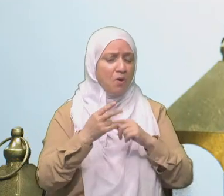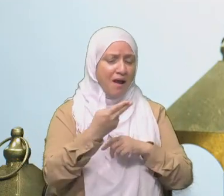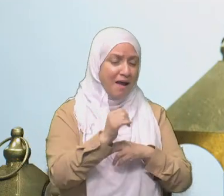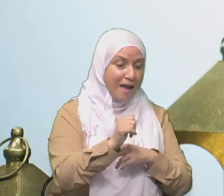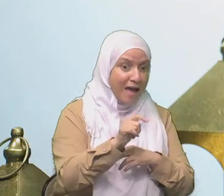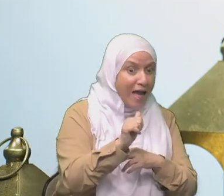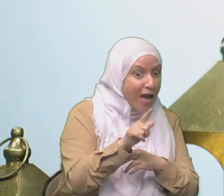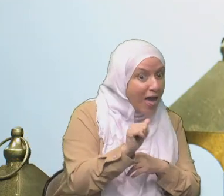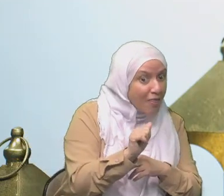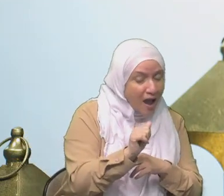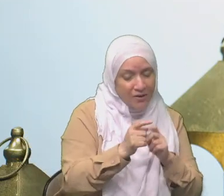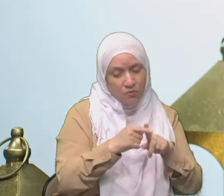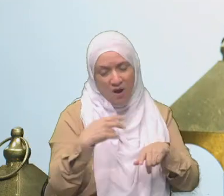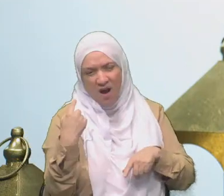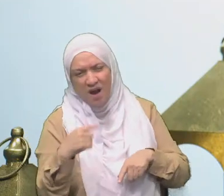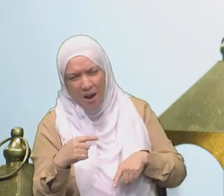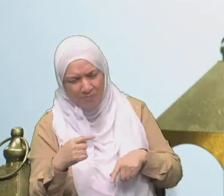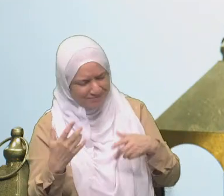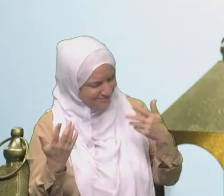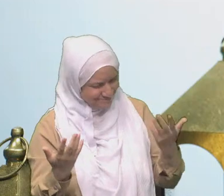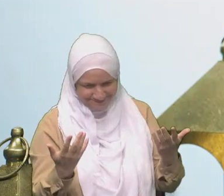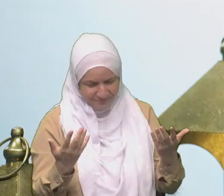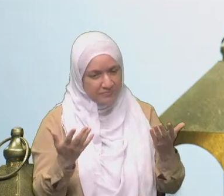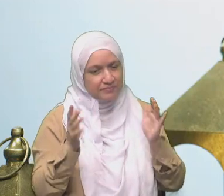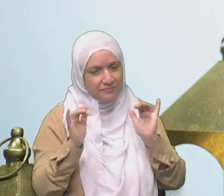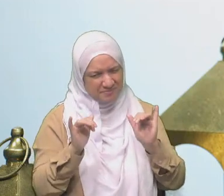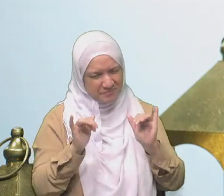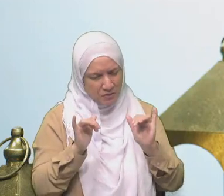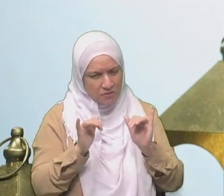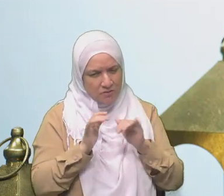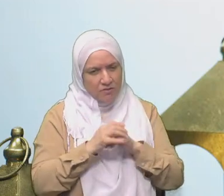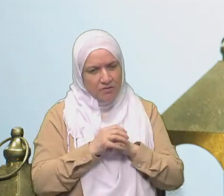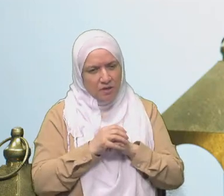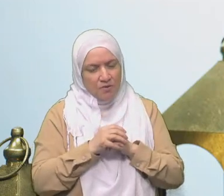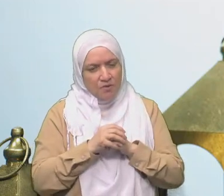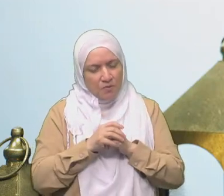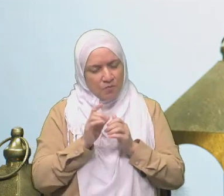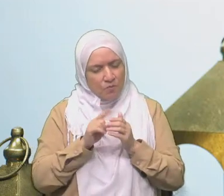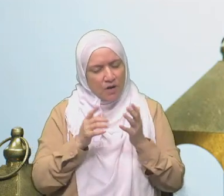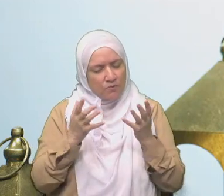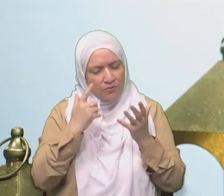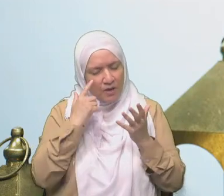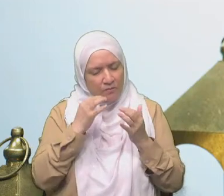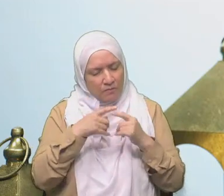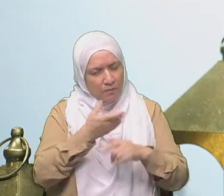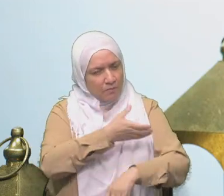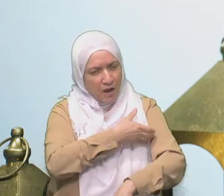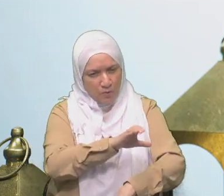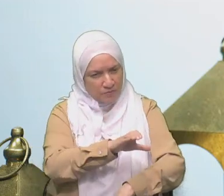Allah. I think what's really powerful, Shaykh, is like, I don't know where you're going to read from, but like where he comes to,